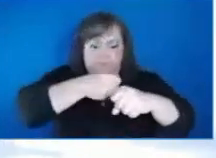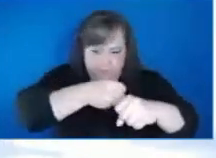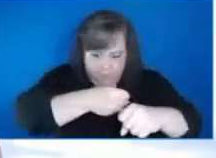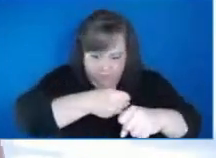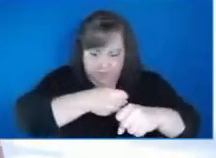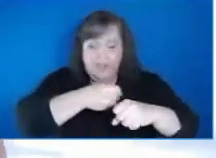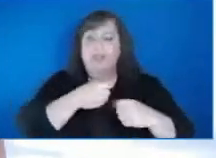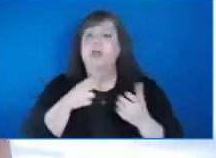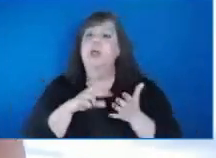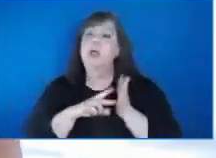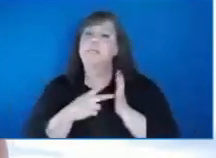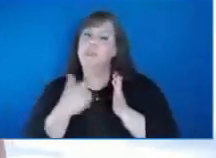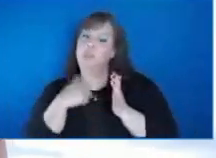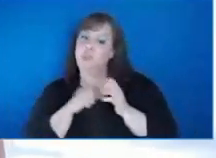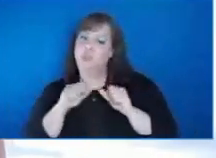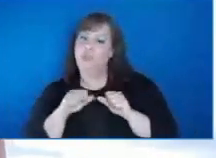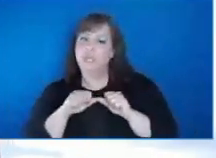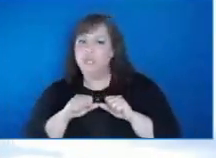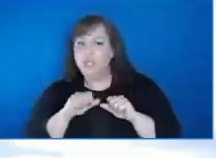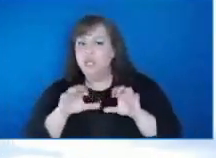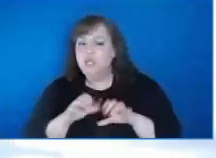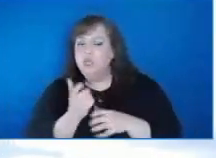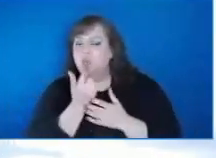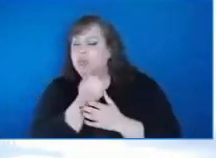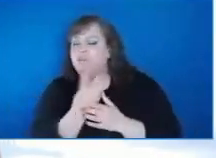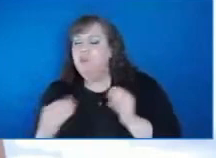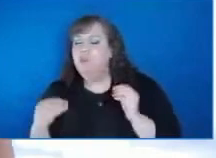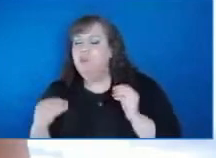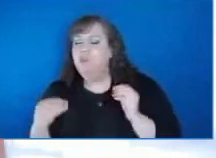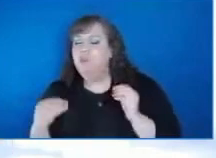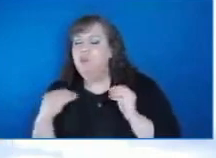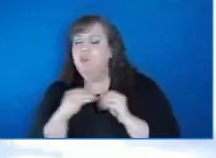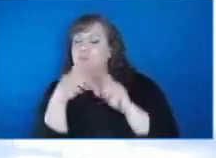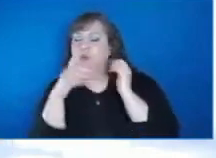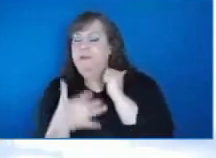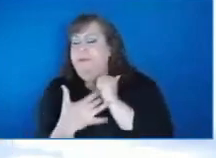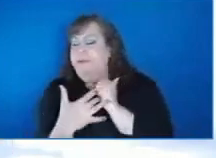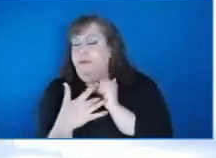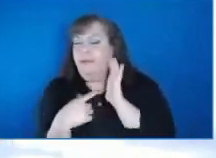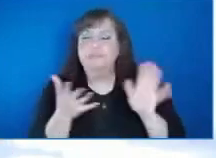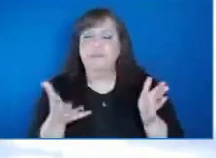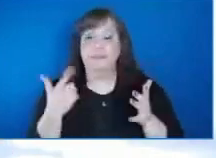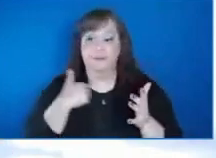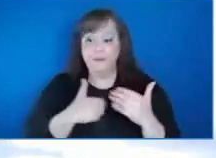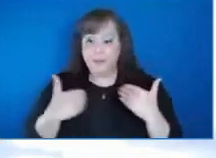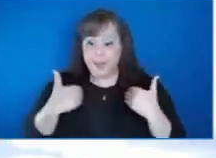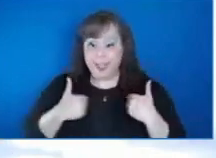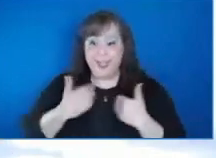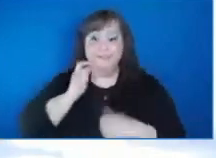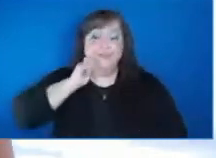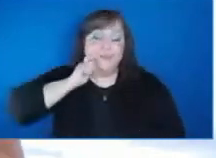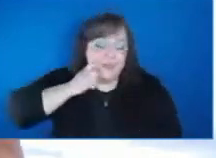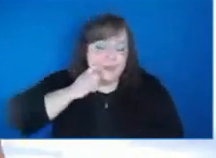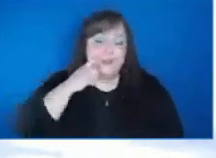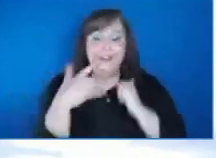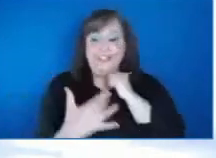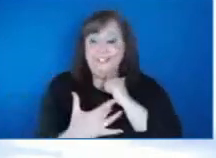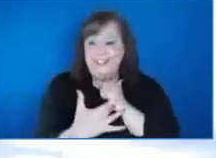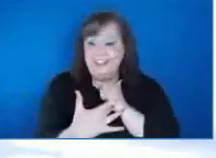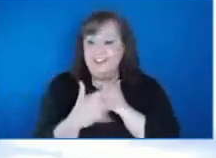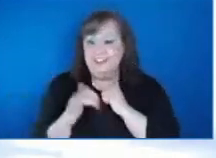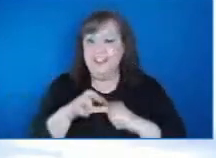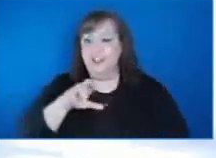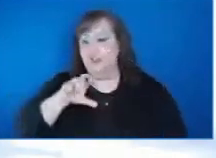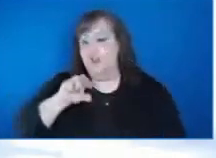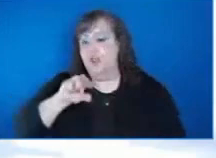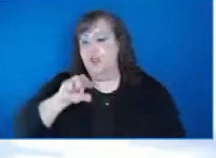you know, we can do a few more technology demonstrations. So we have some really cool technologies like the ROSAs, the rollout solar